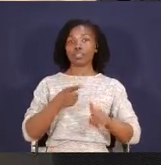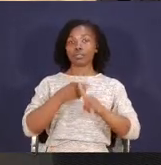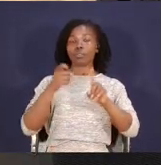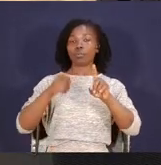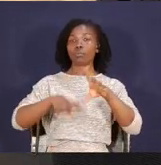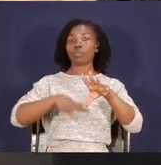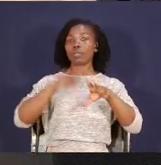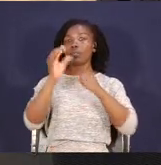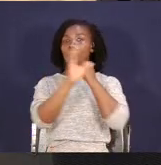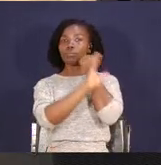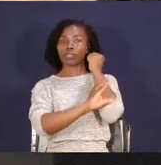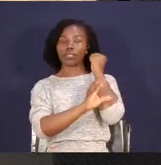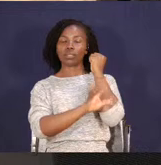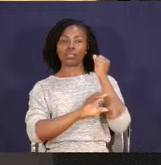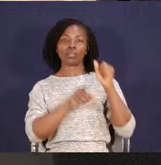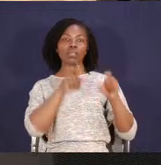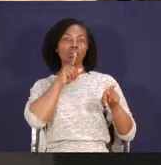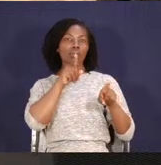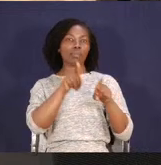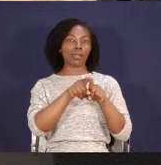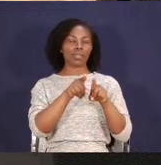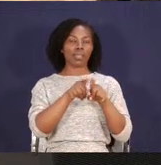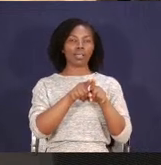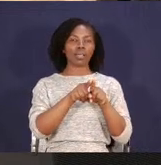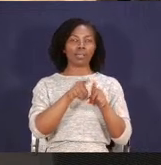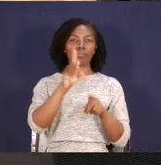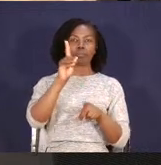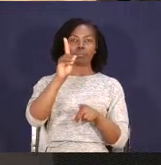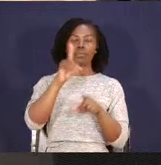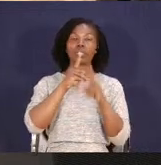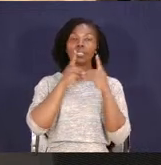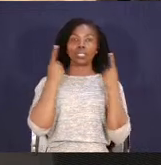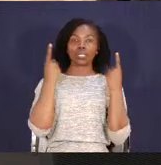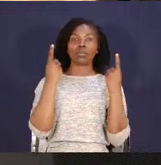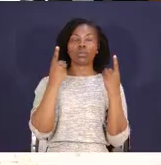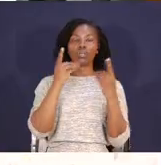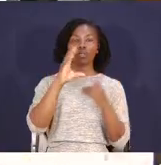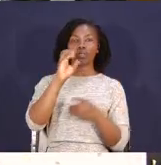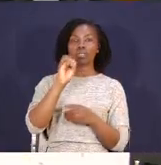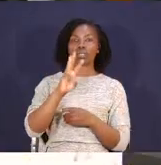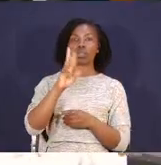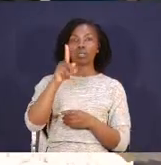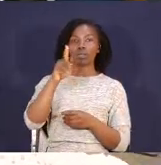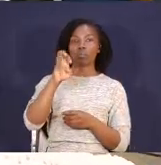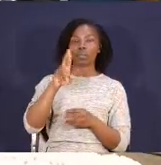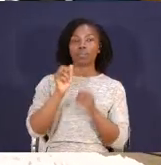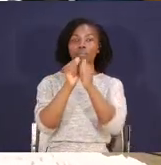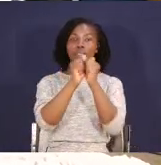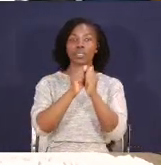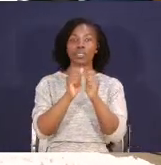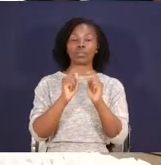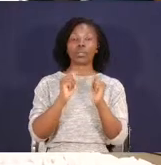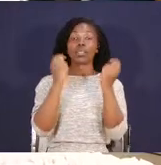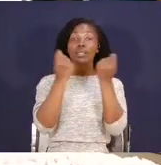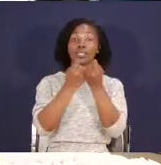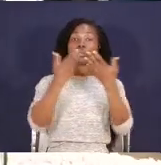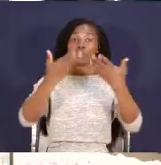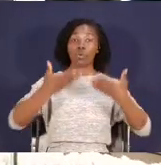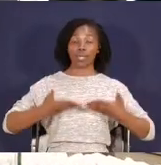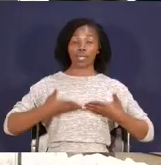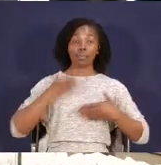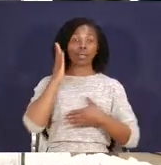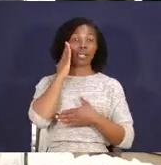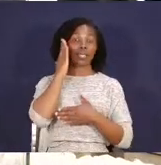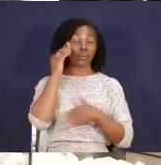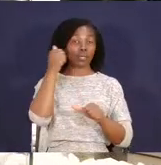my brother Deacon Malcolm from First Baptist Houston, the team from there, welcome. You are friends of this church, and I